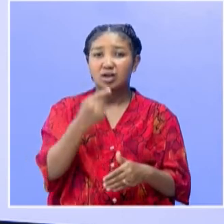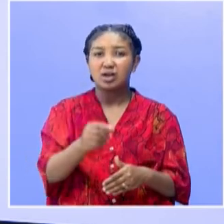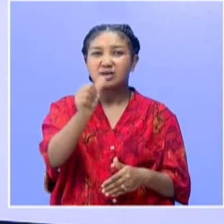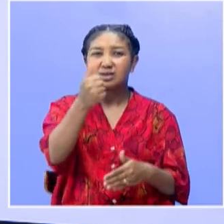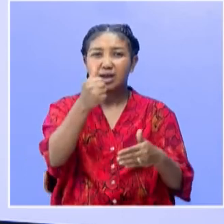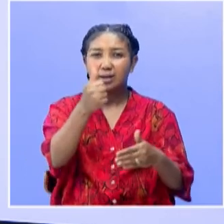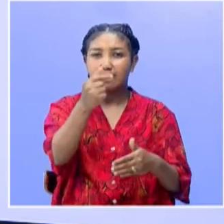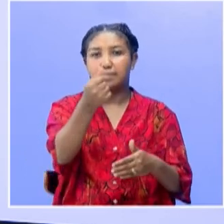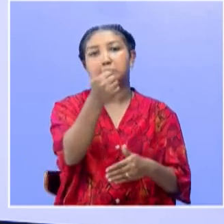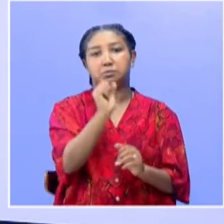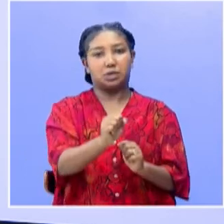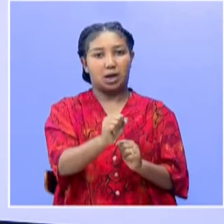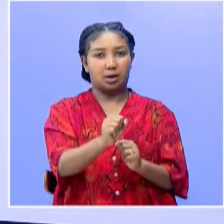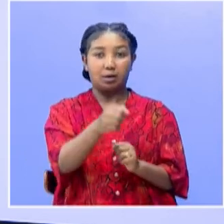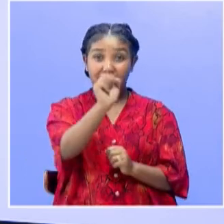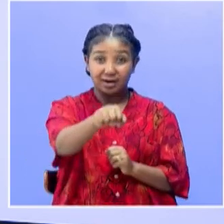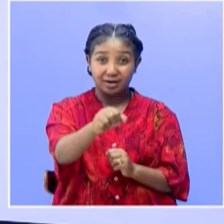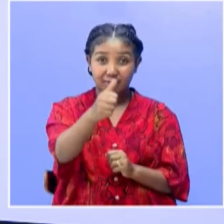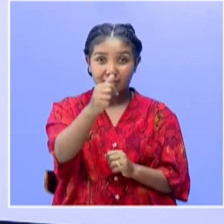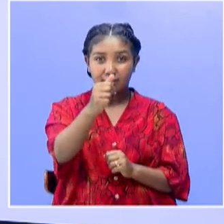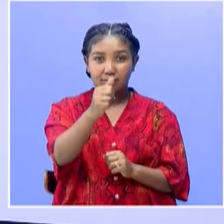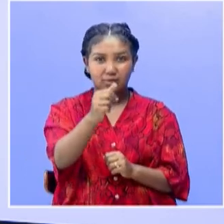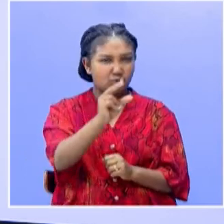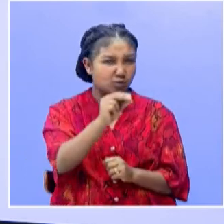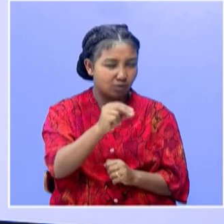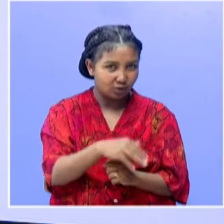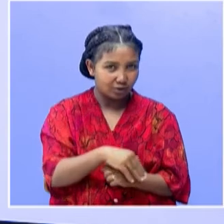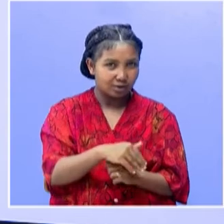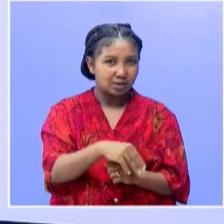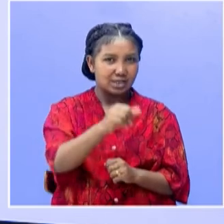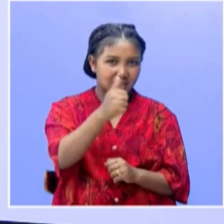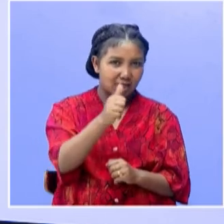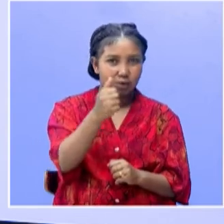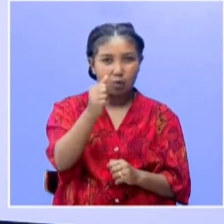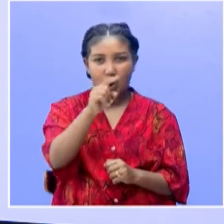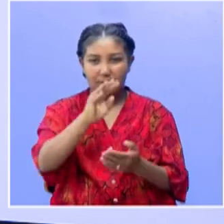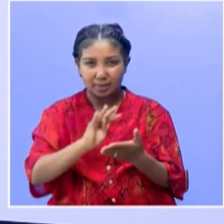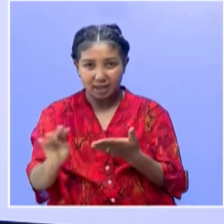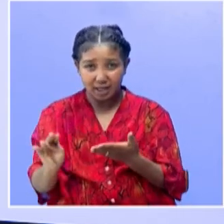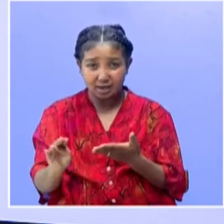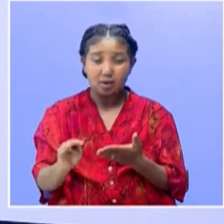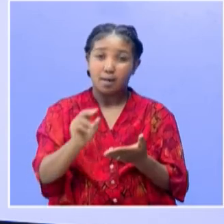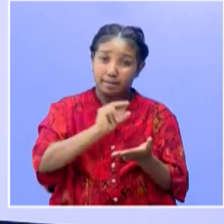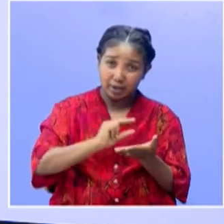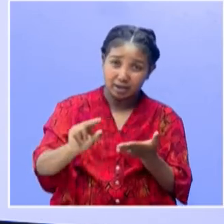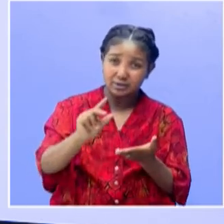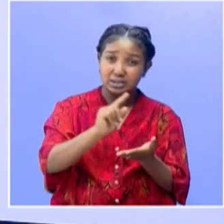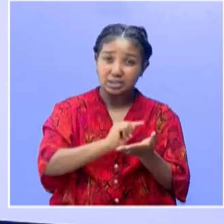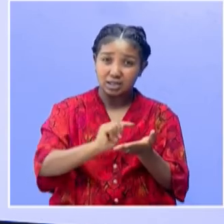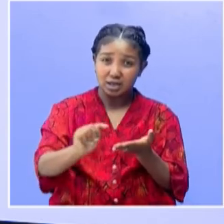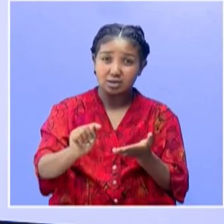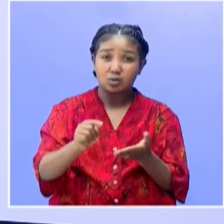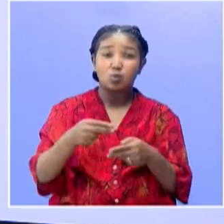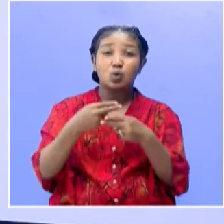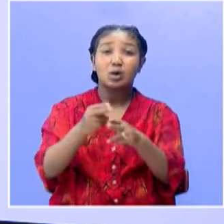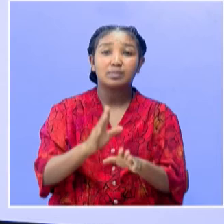10 birs. Is it? No, we don't. Whether it is 10 or 1 million or 1 billion or 1 trillion, we